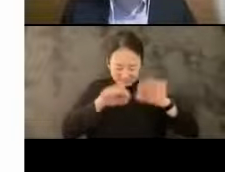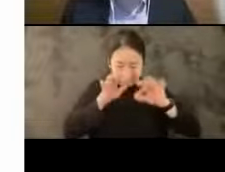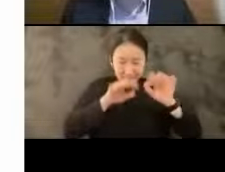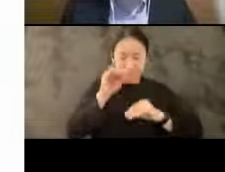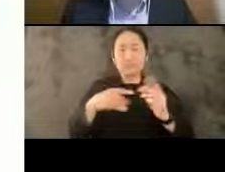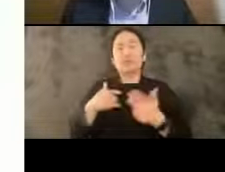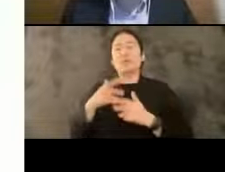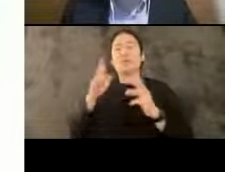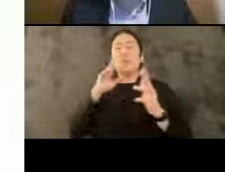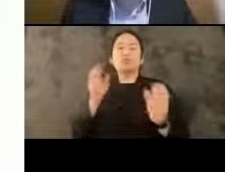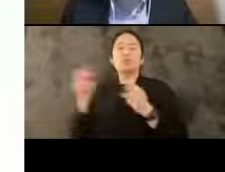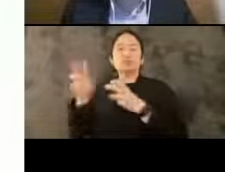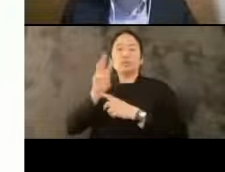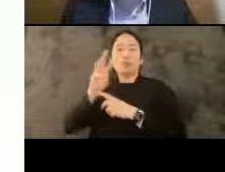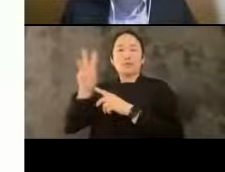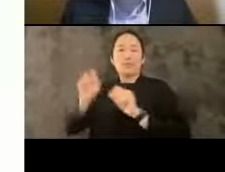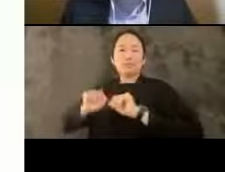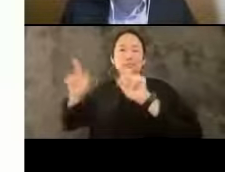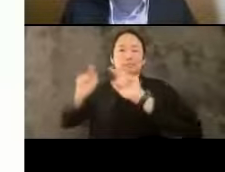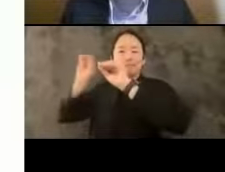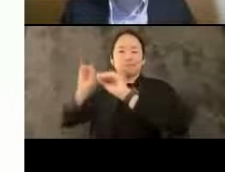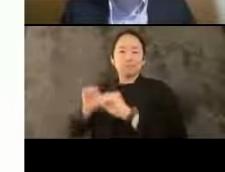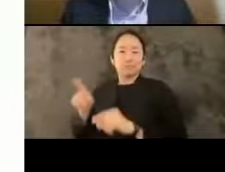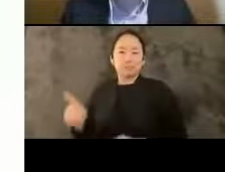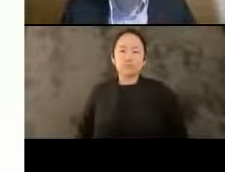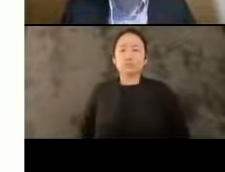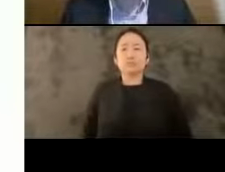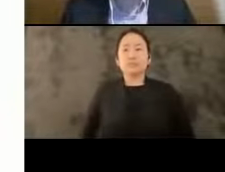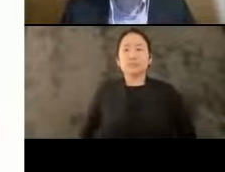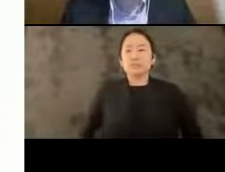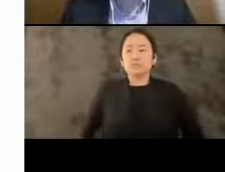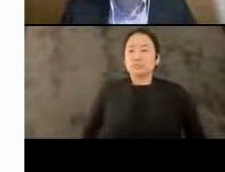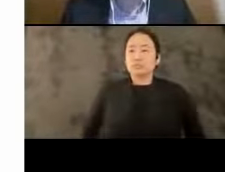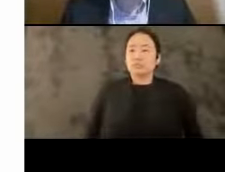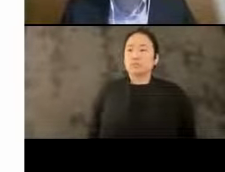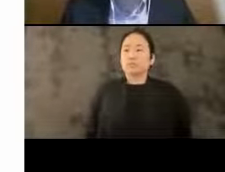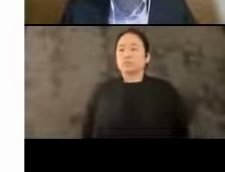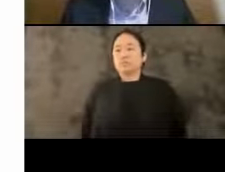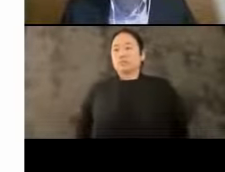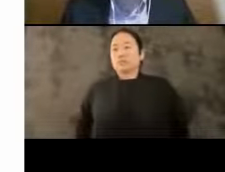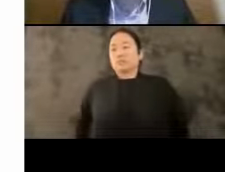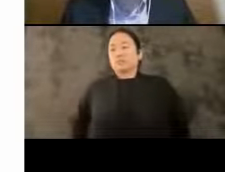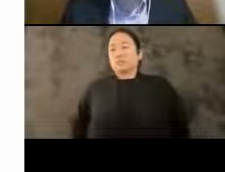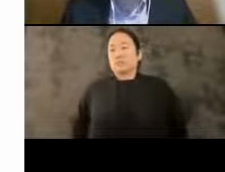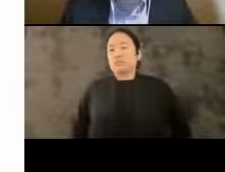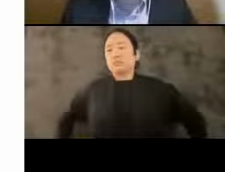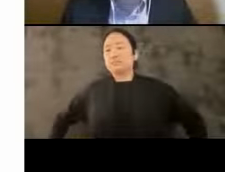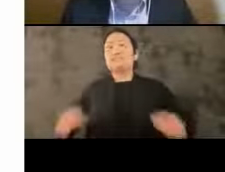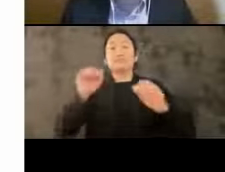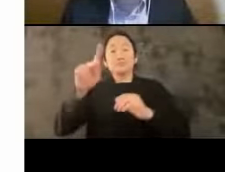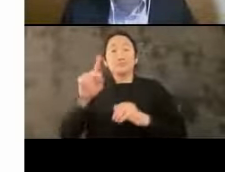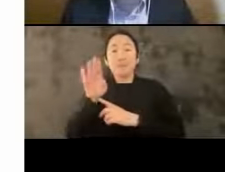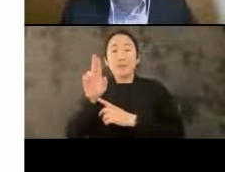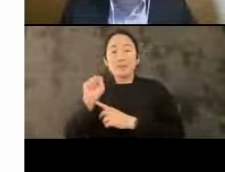our website. So understanding where bus only lanes can